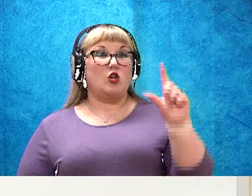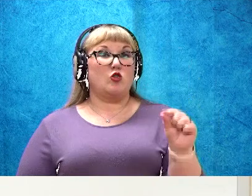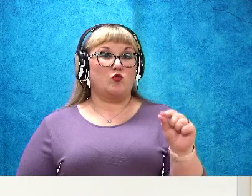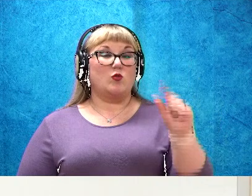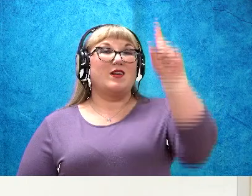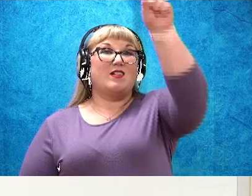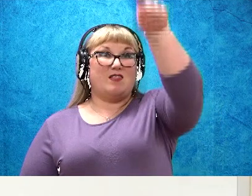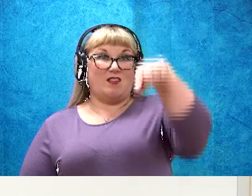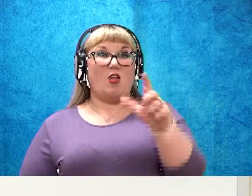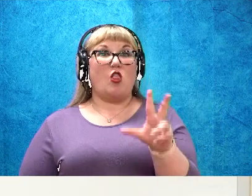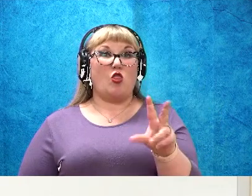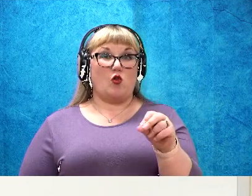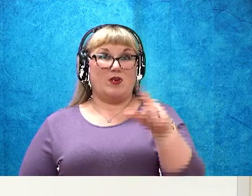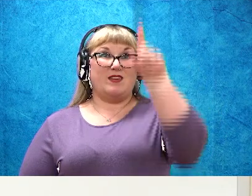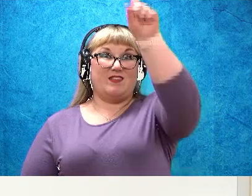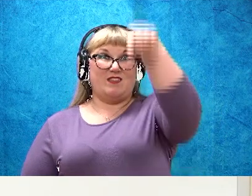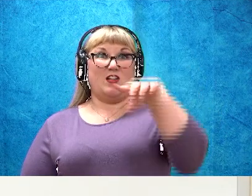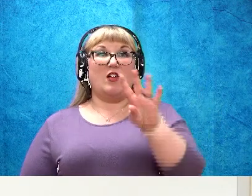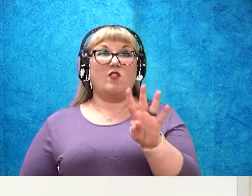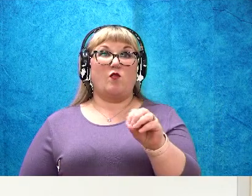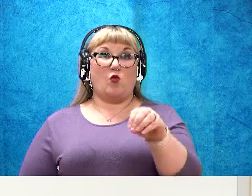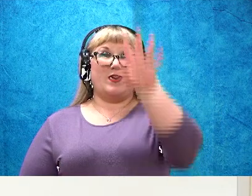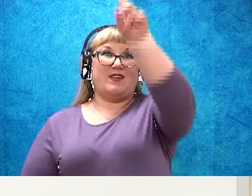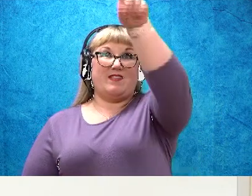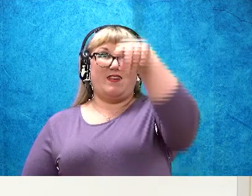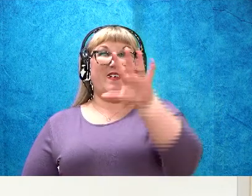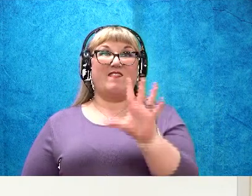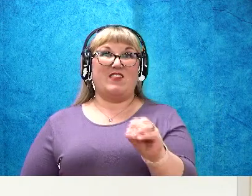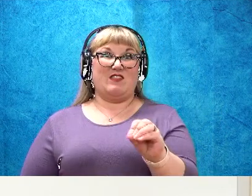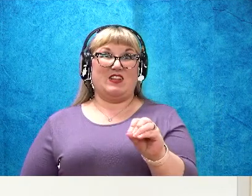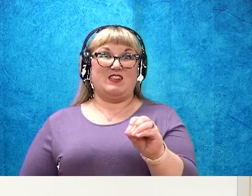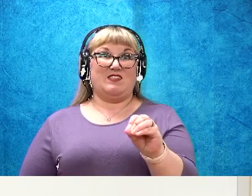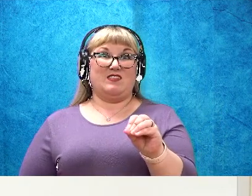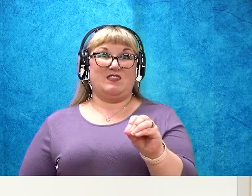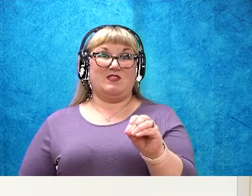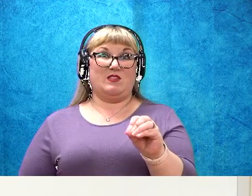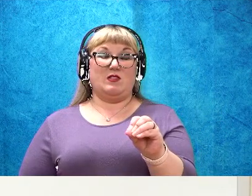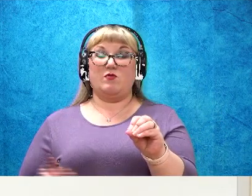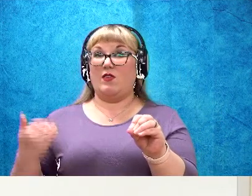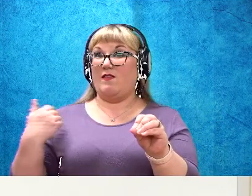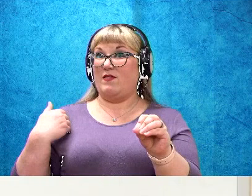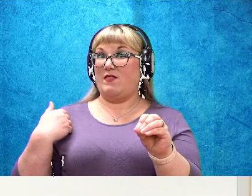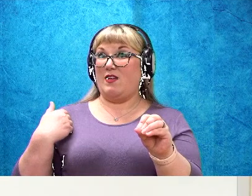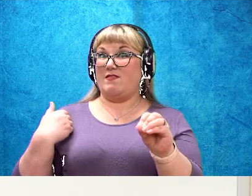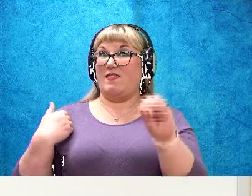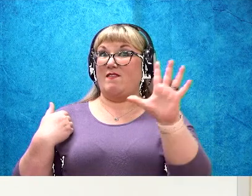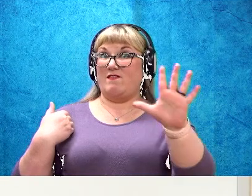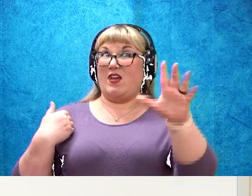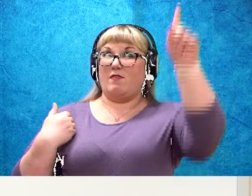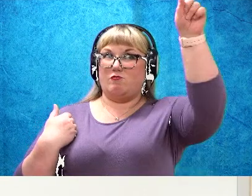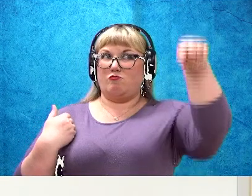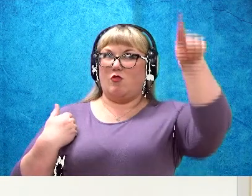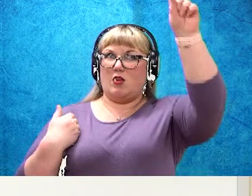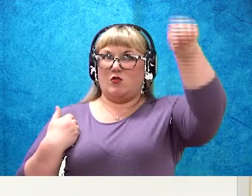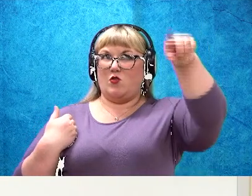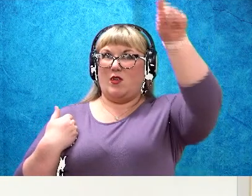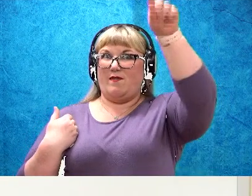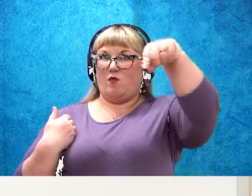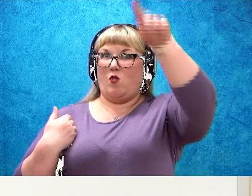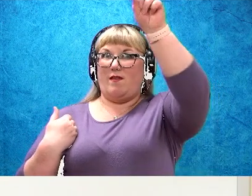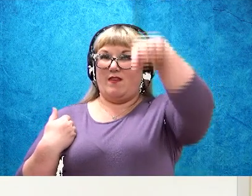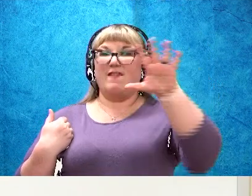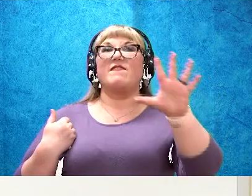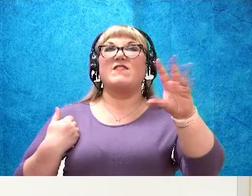30, 40, 50. We have 5 rods that gives us